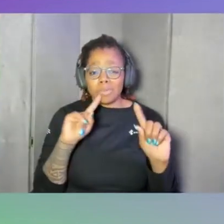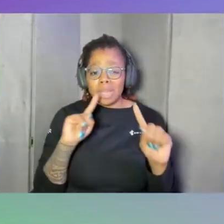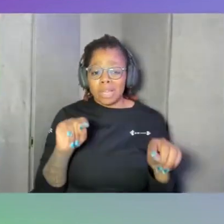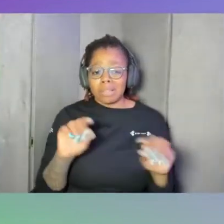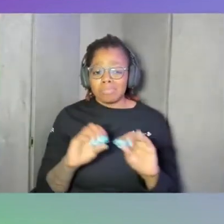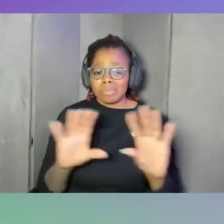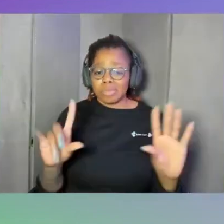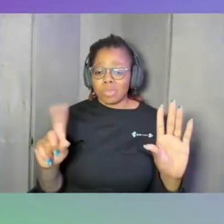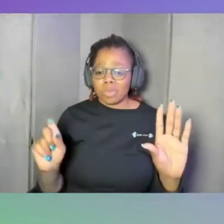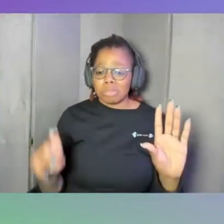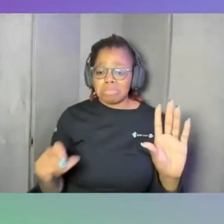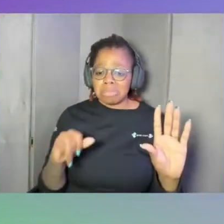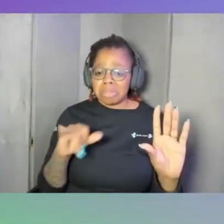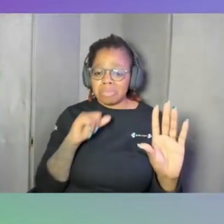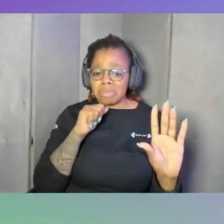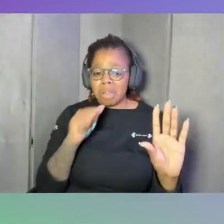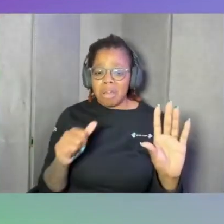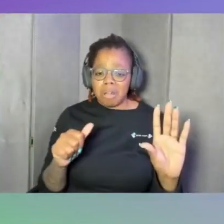question. If not,